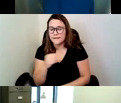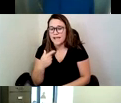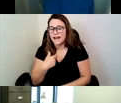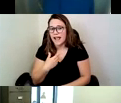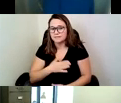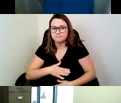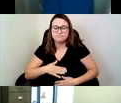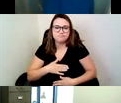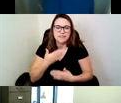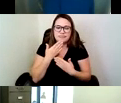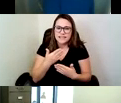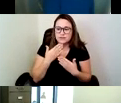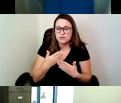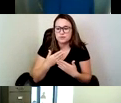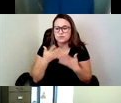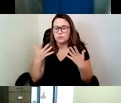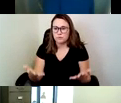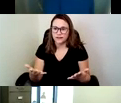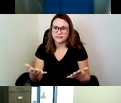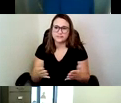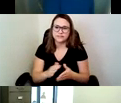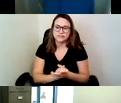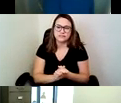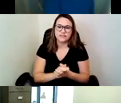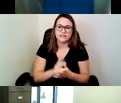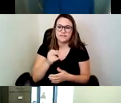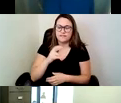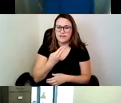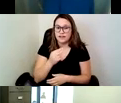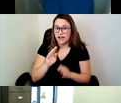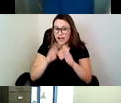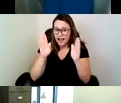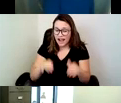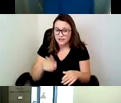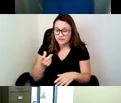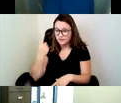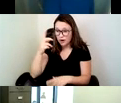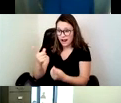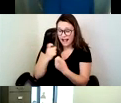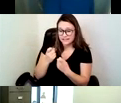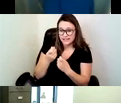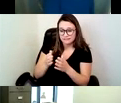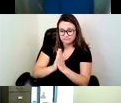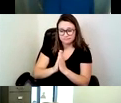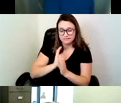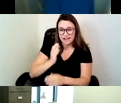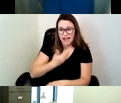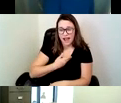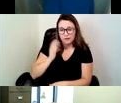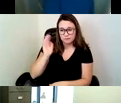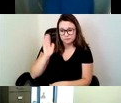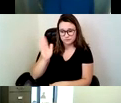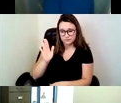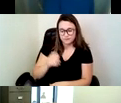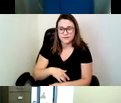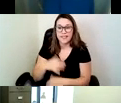appreciate Vera House for asking us again this year. And it's the 24th Elder